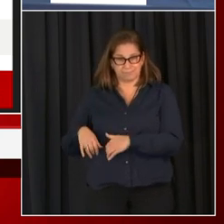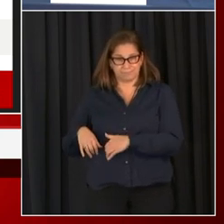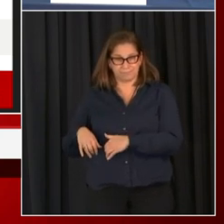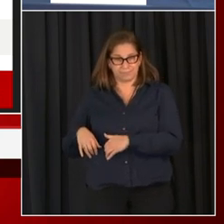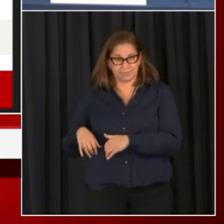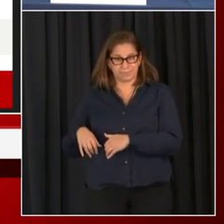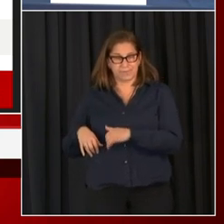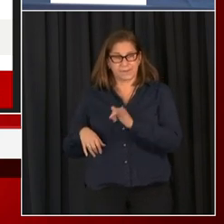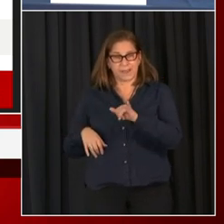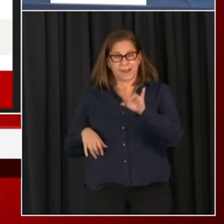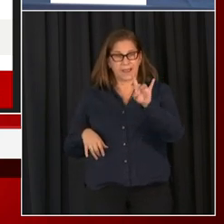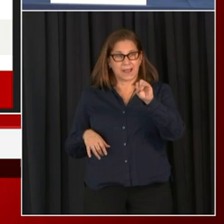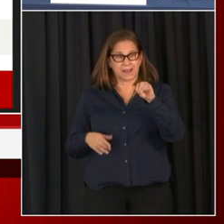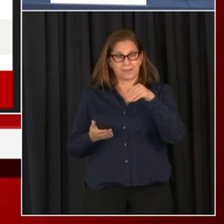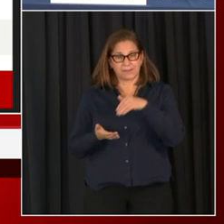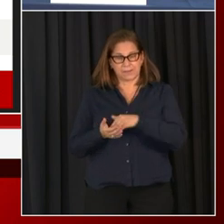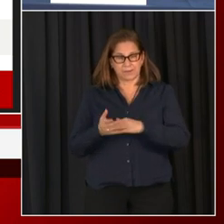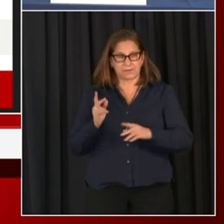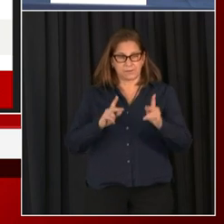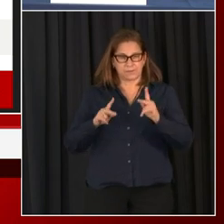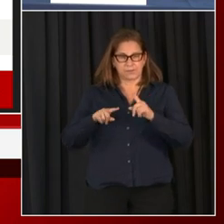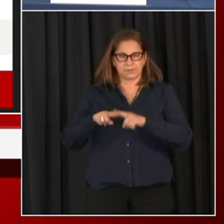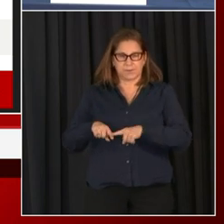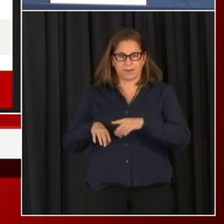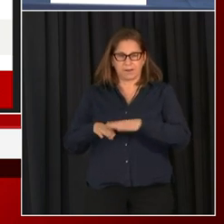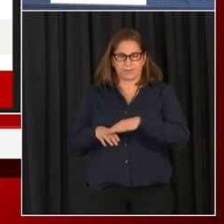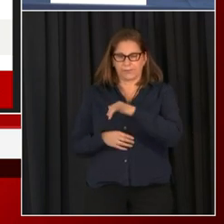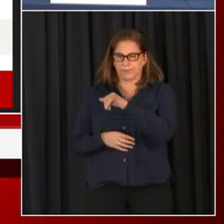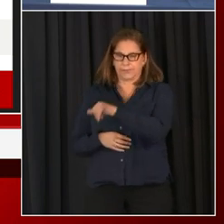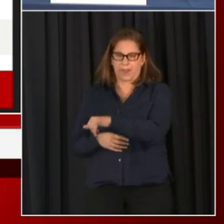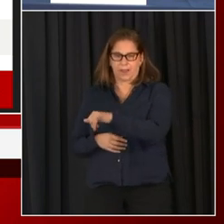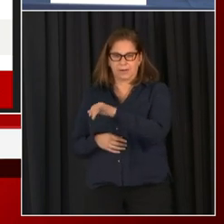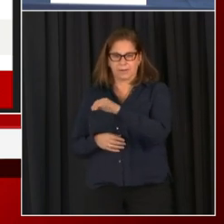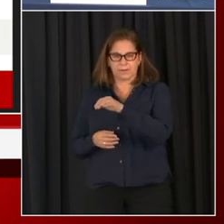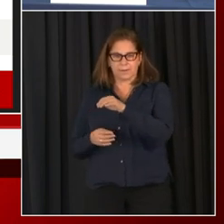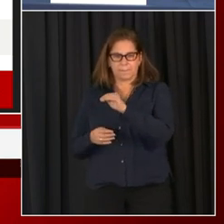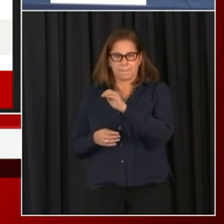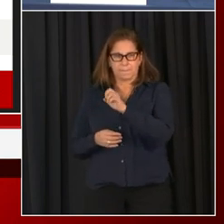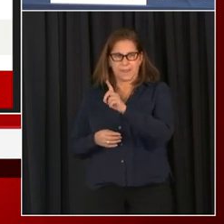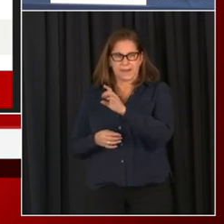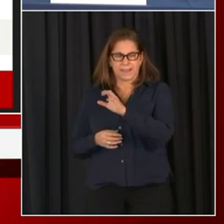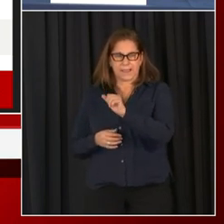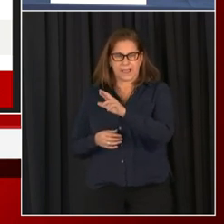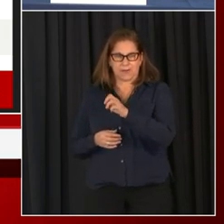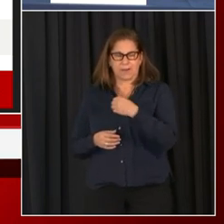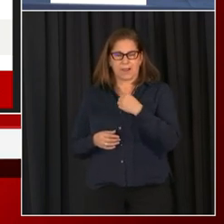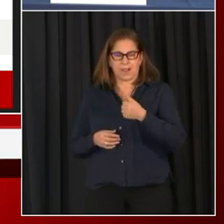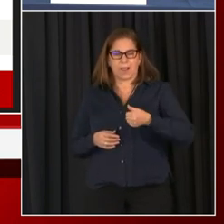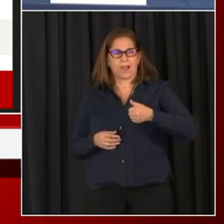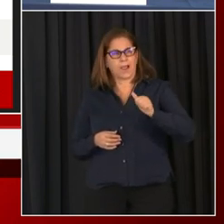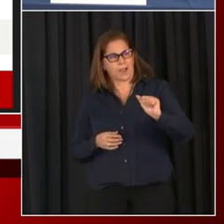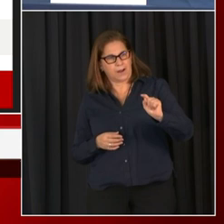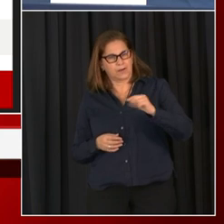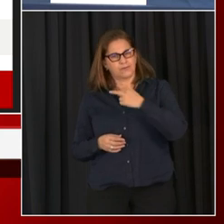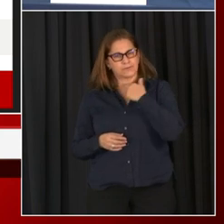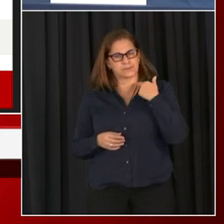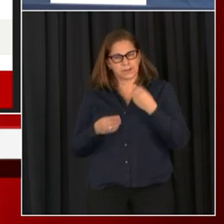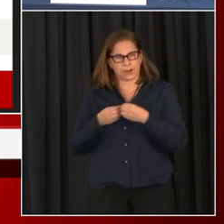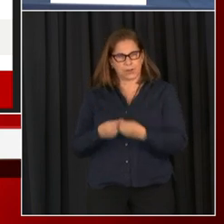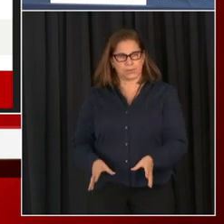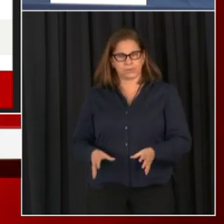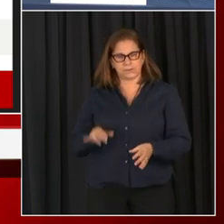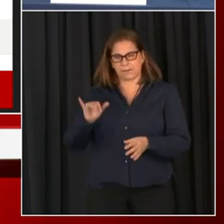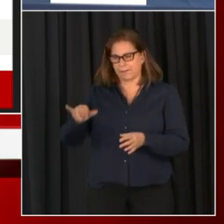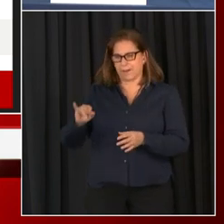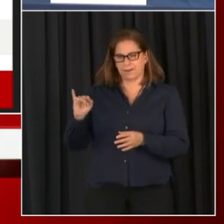danger of losing medical care. In addition, if you have private health insurance and the ACA